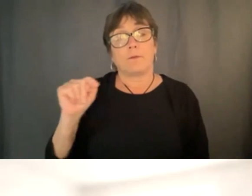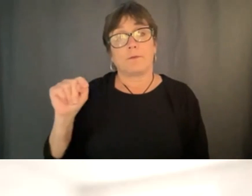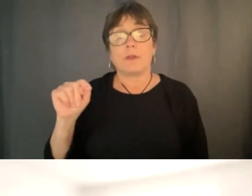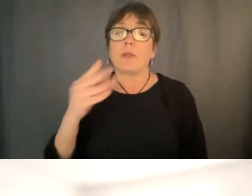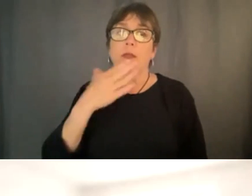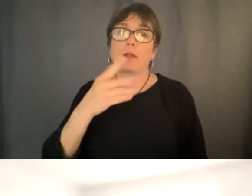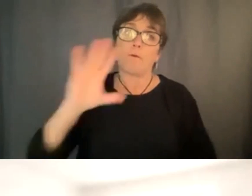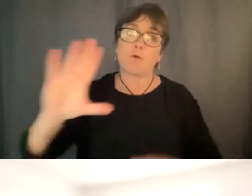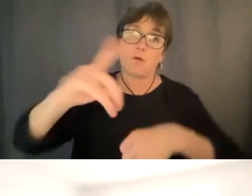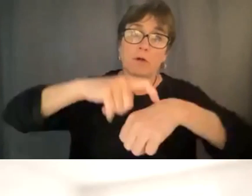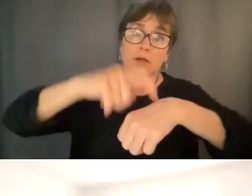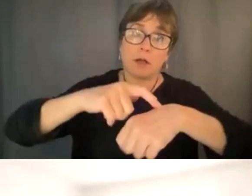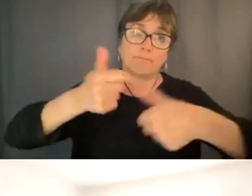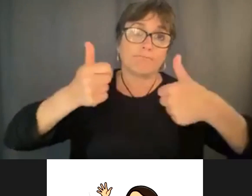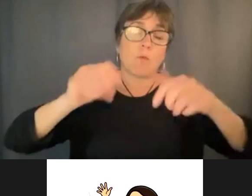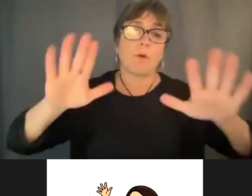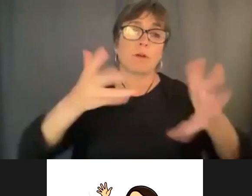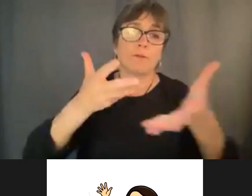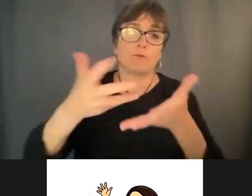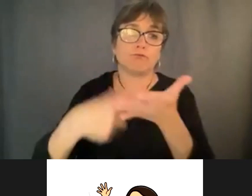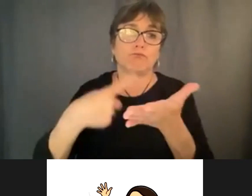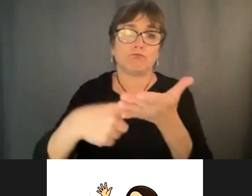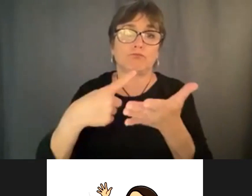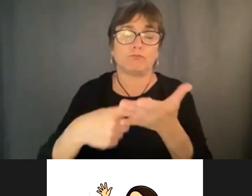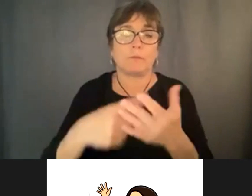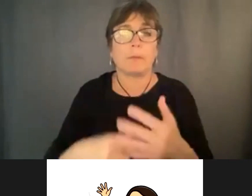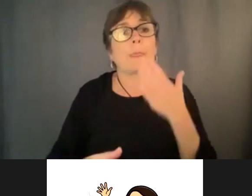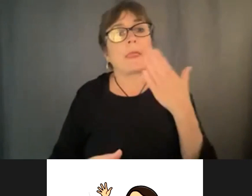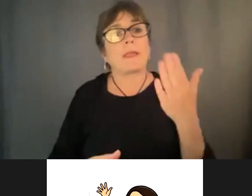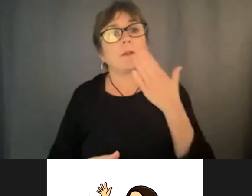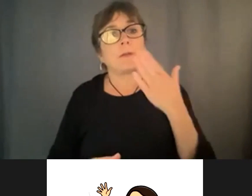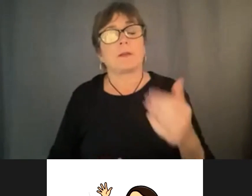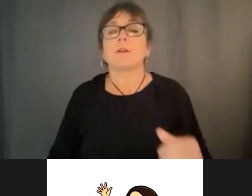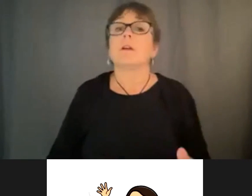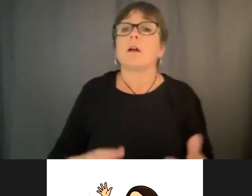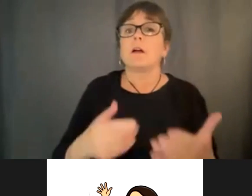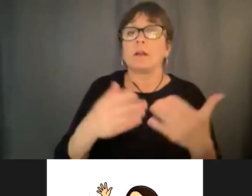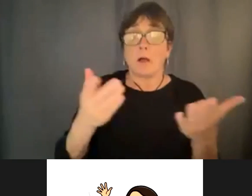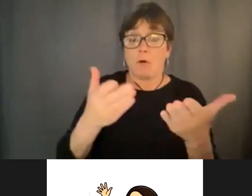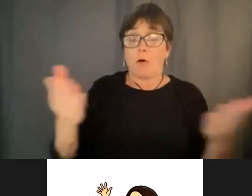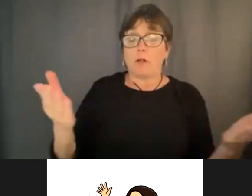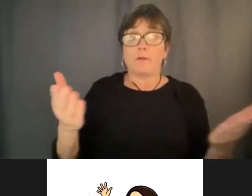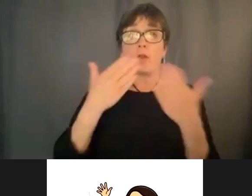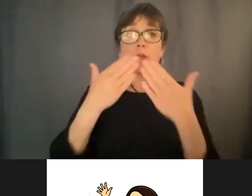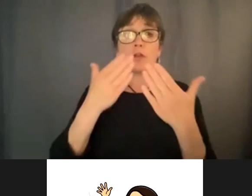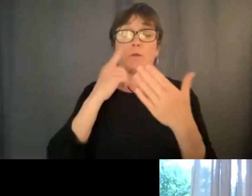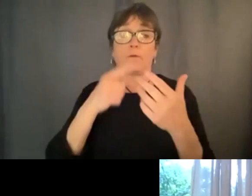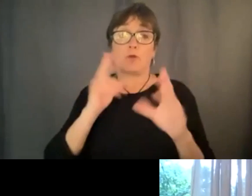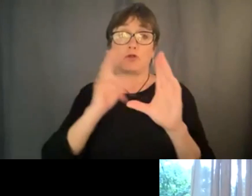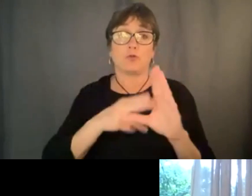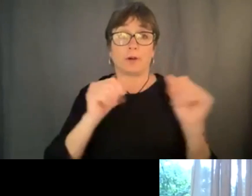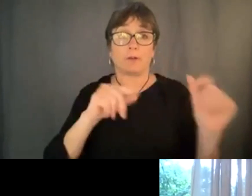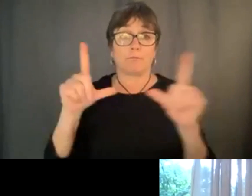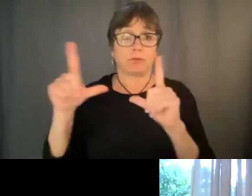conversation. Thank you so very much. So everyone, thank you for joining us during our time here.